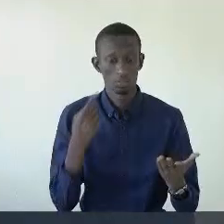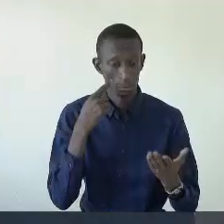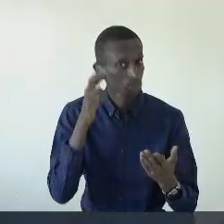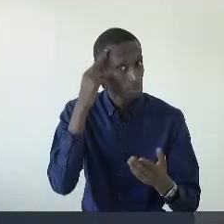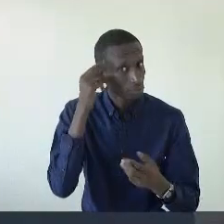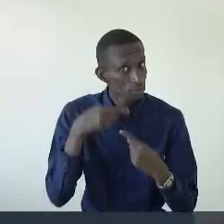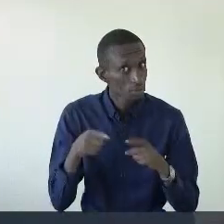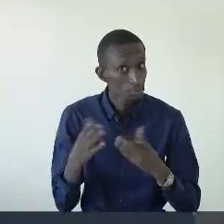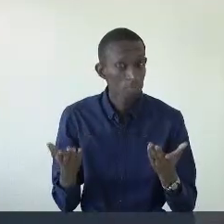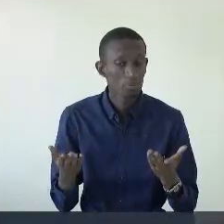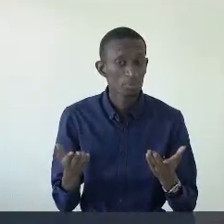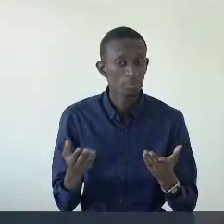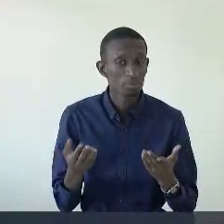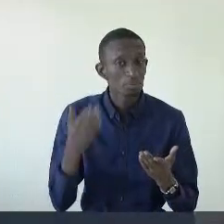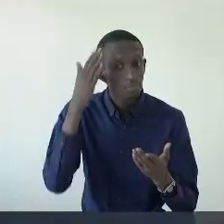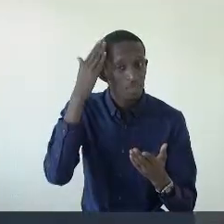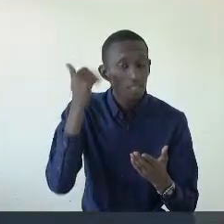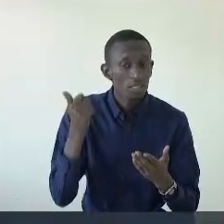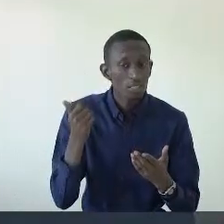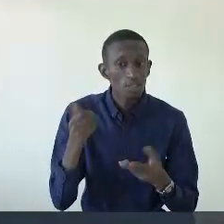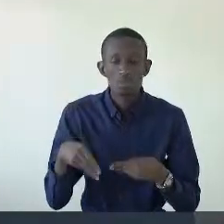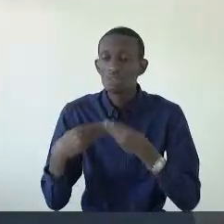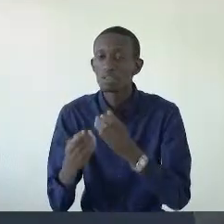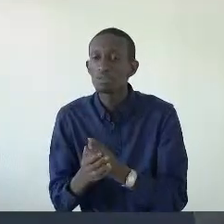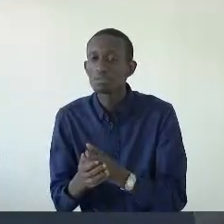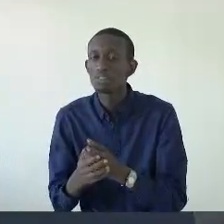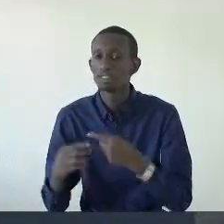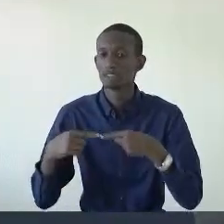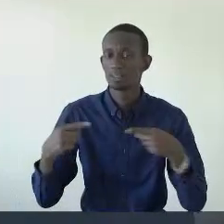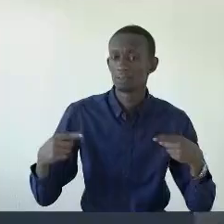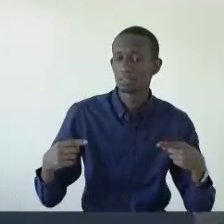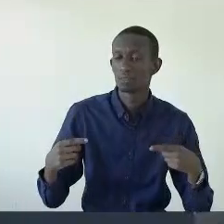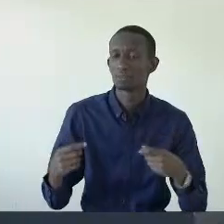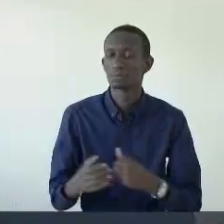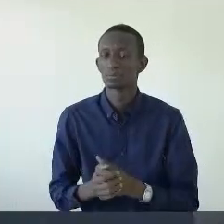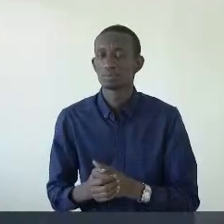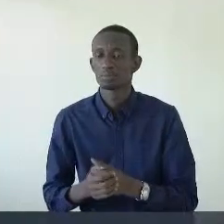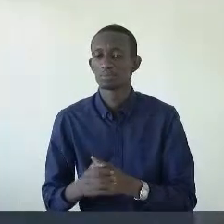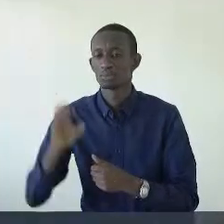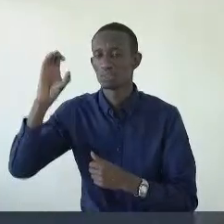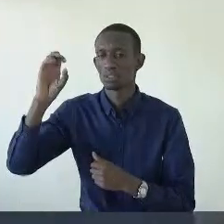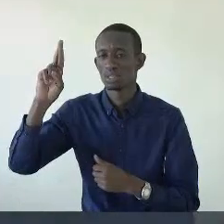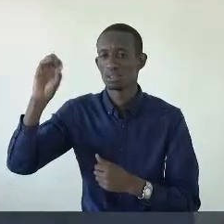difference? Are you able to give the difference between cross-pollination and self-pollination?